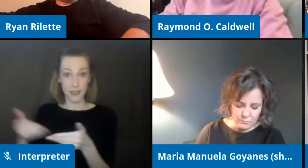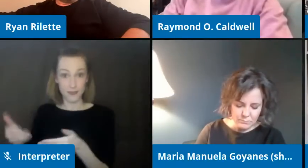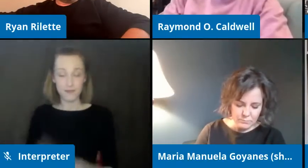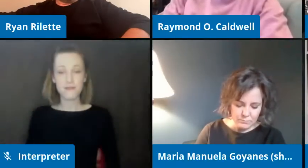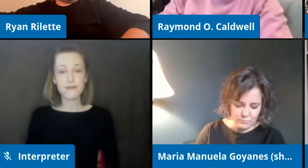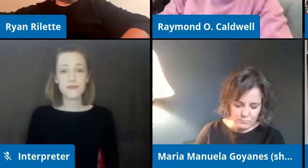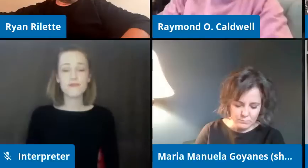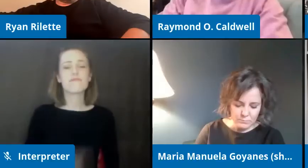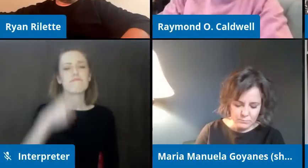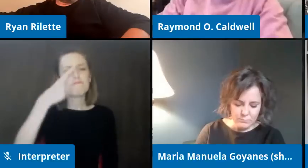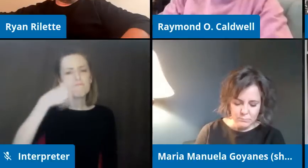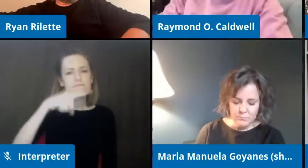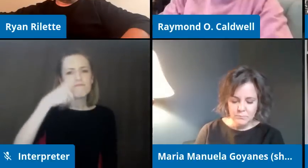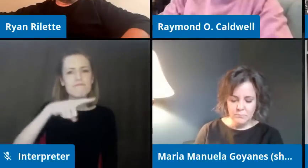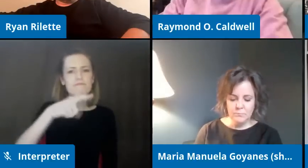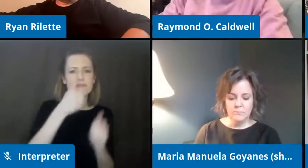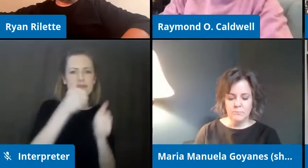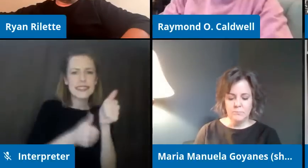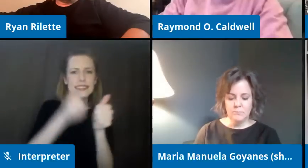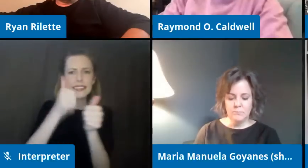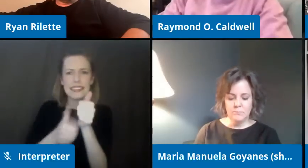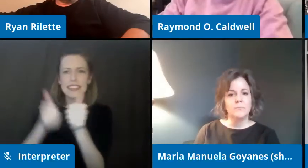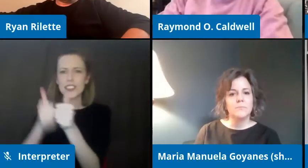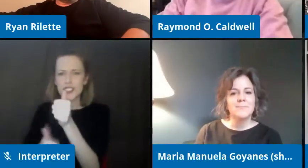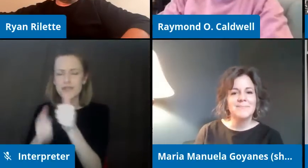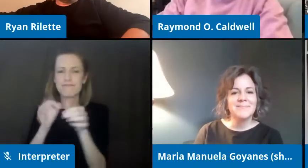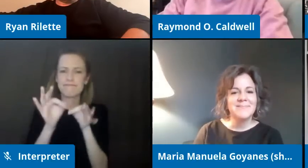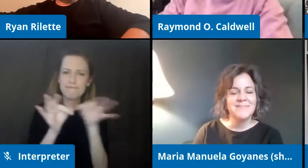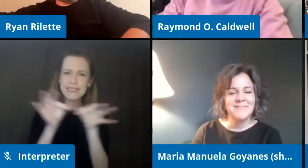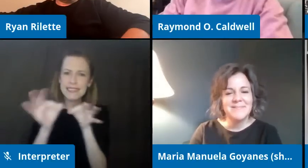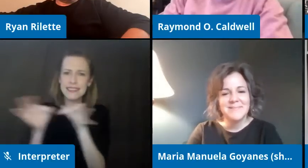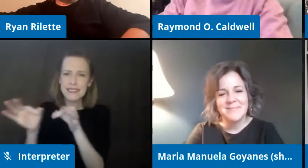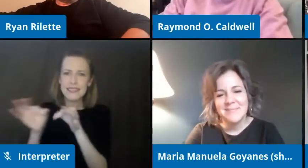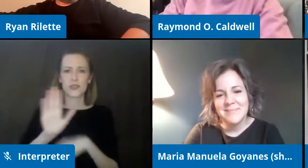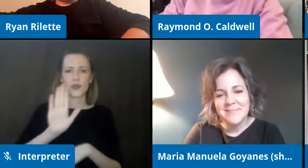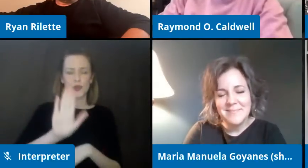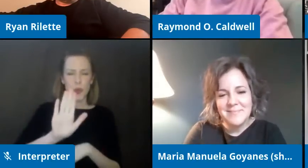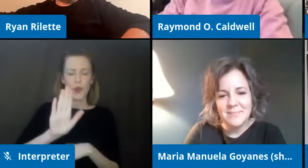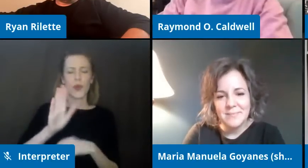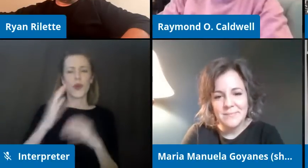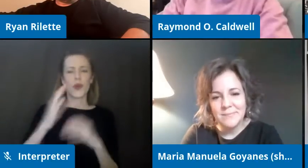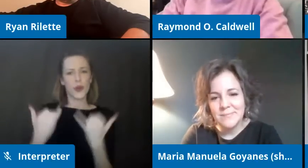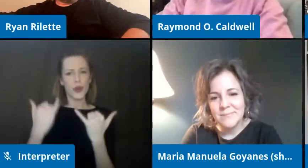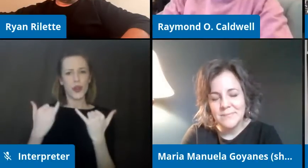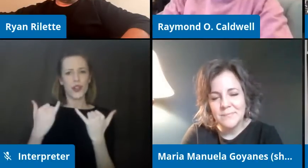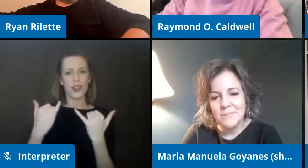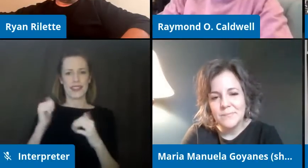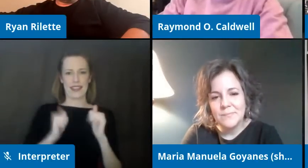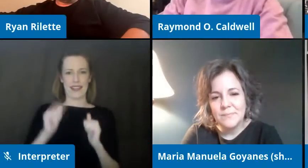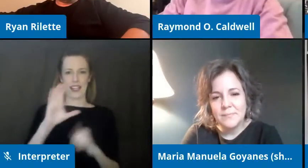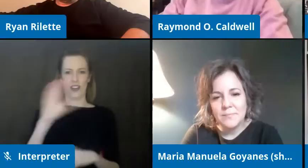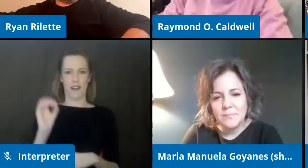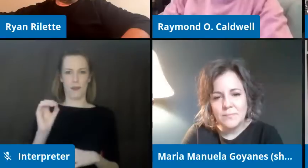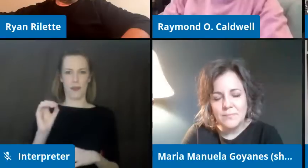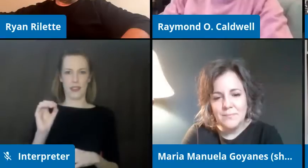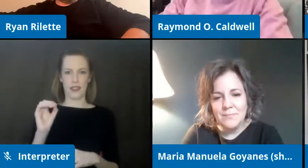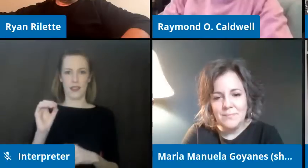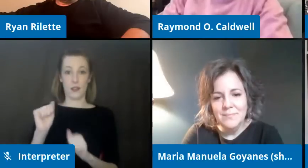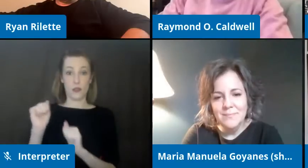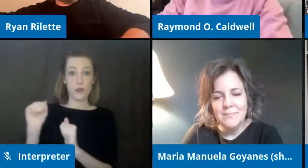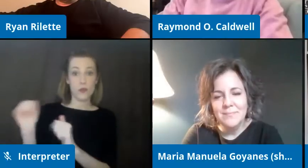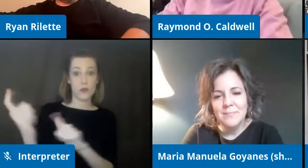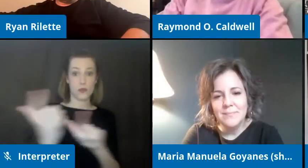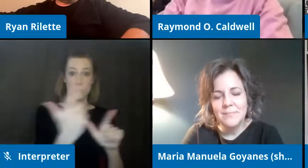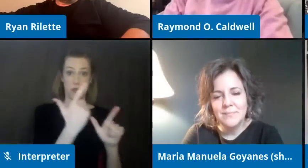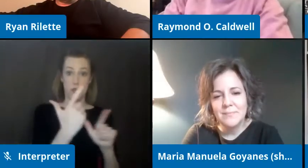us what the state of your theater is at this moment. You're all in shutdown. How long do you, at